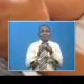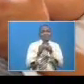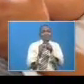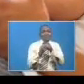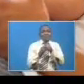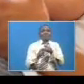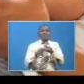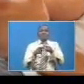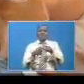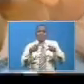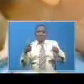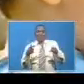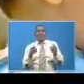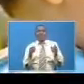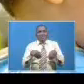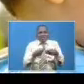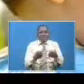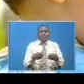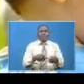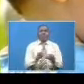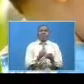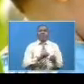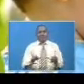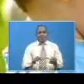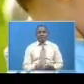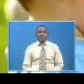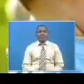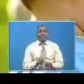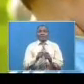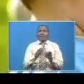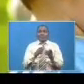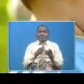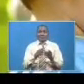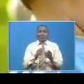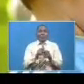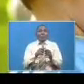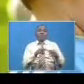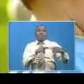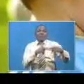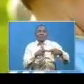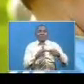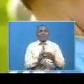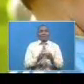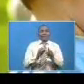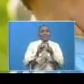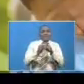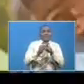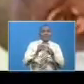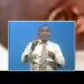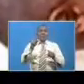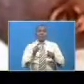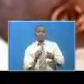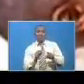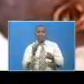greater commitment to creating more children over raising them. The study looked at relationship between testicle size